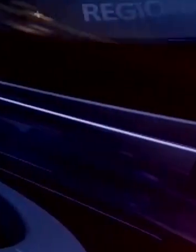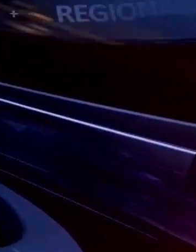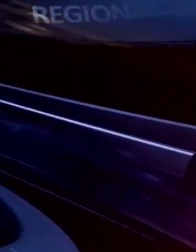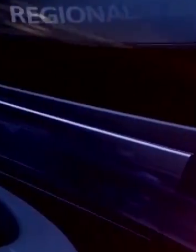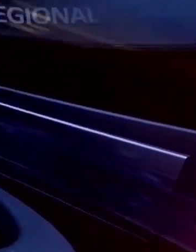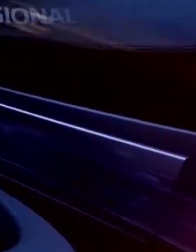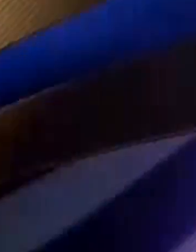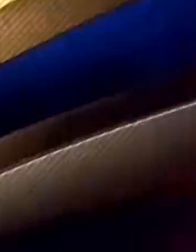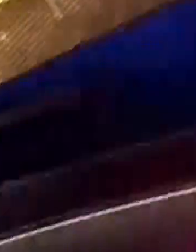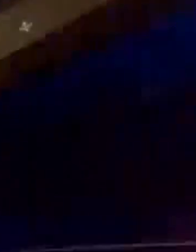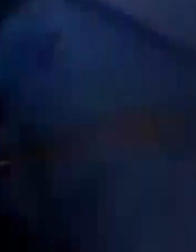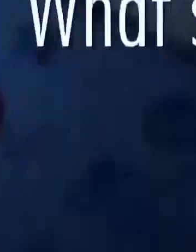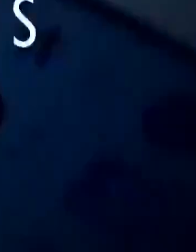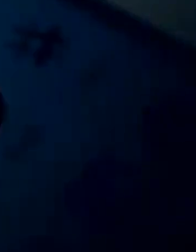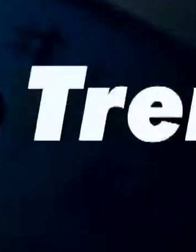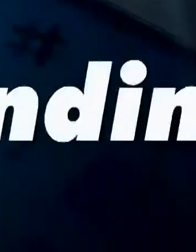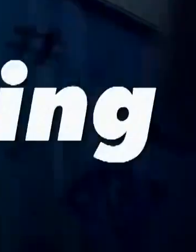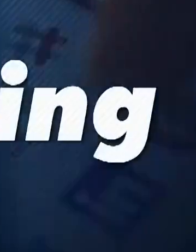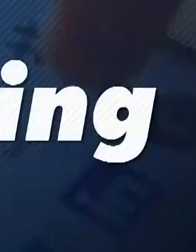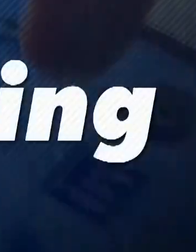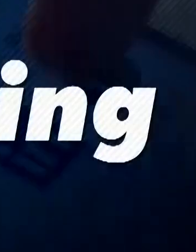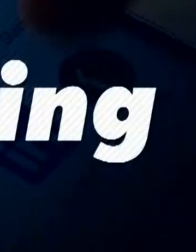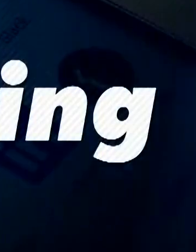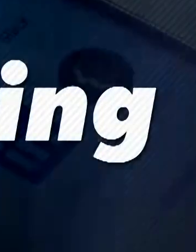like family.